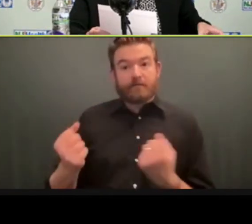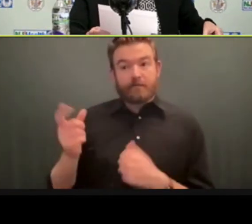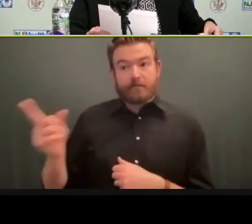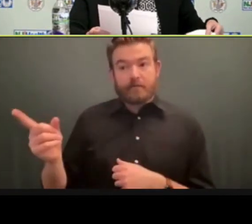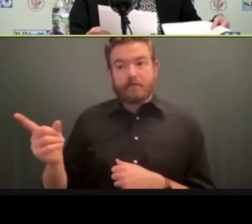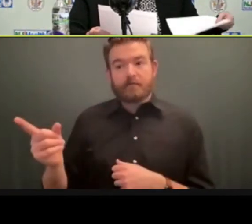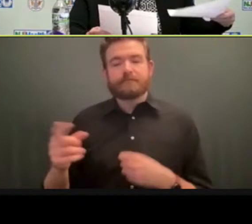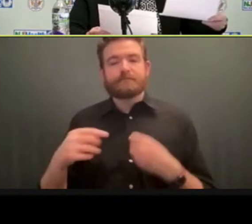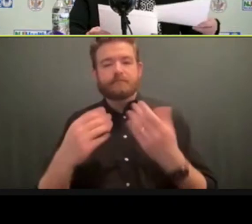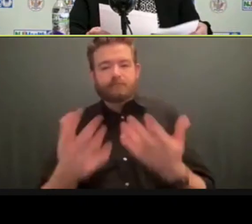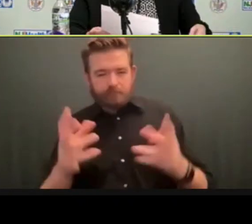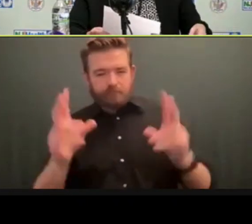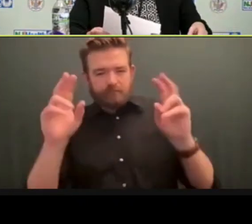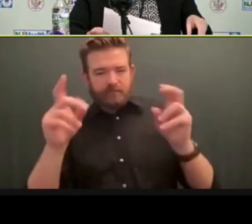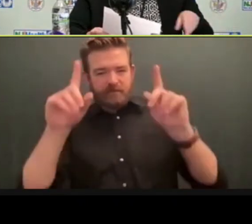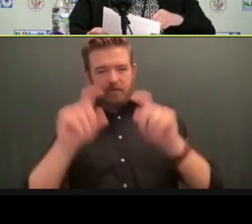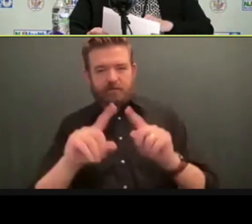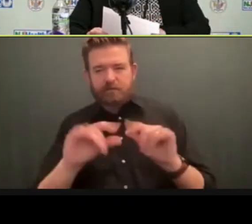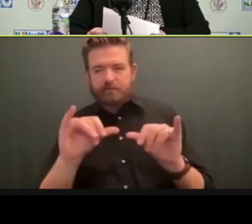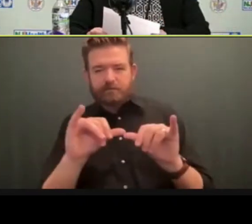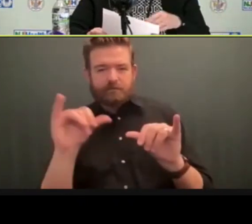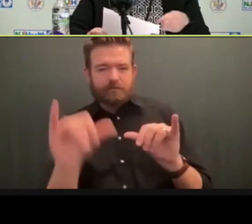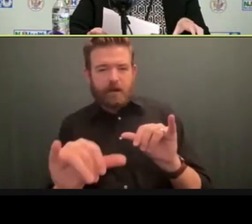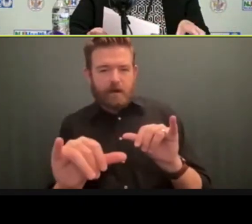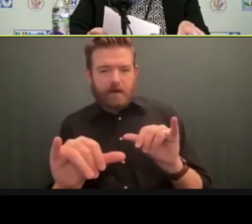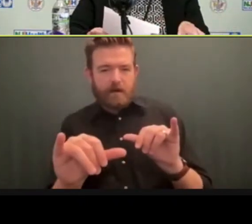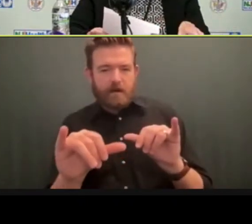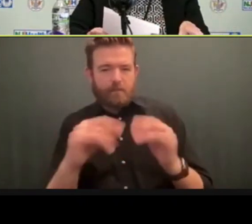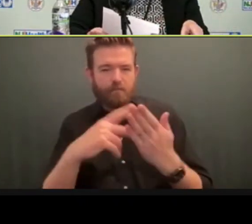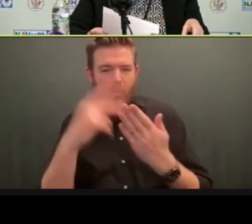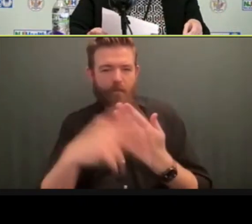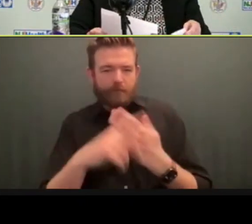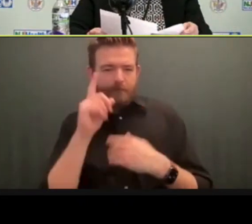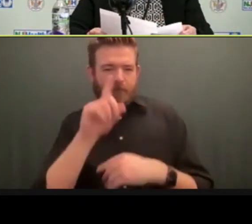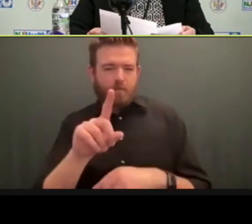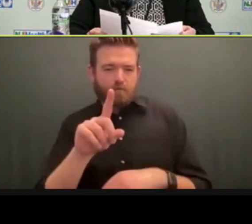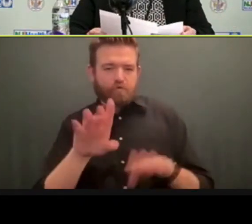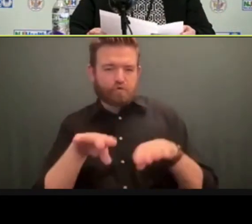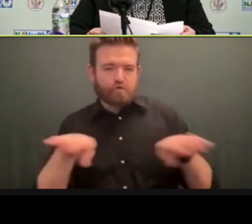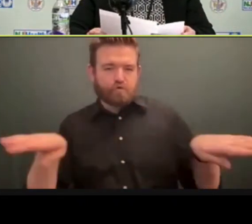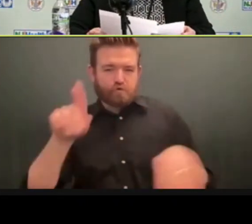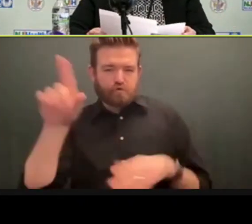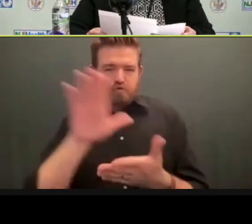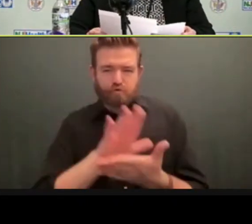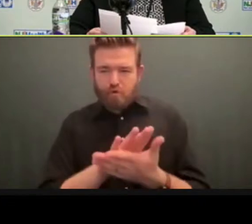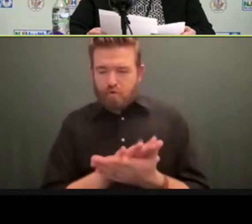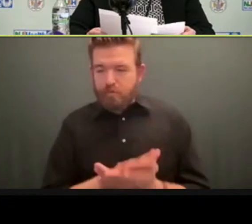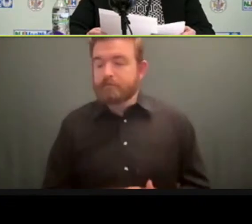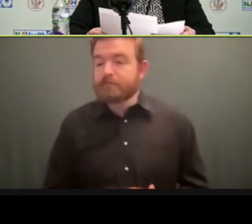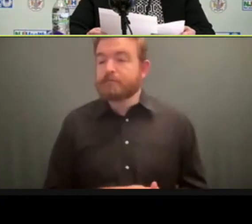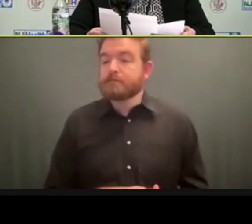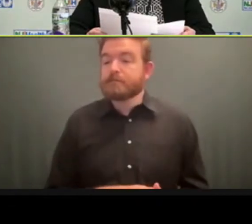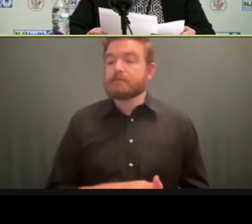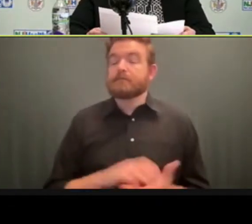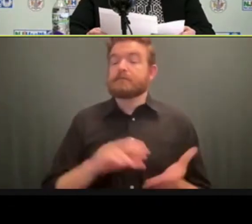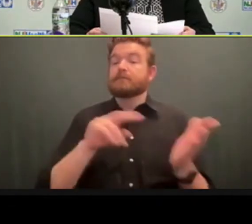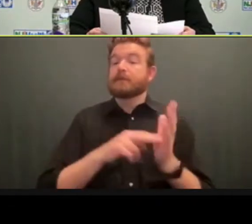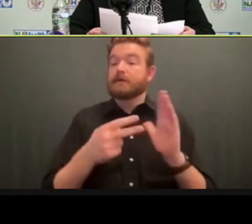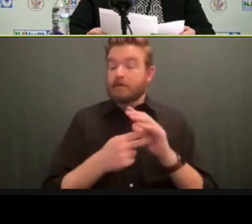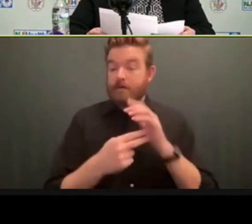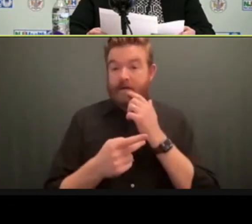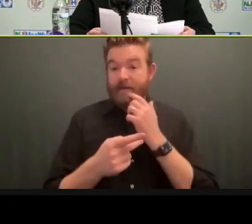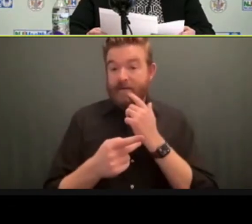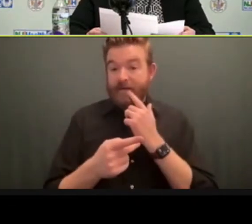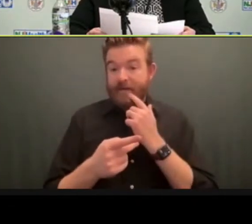for keeping students in their classes. Test to stay allows asymptomatic,